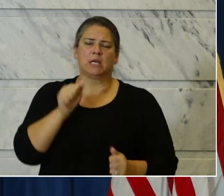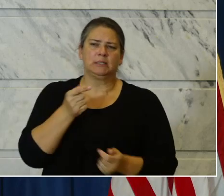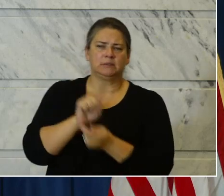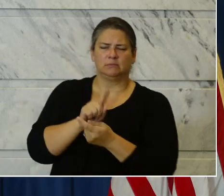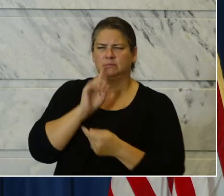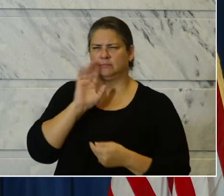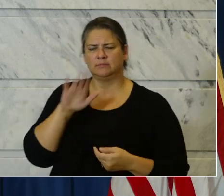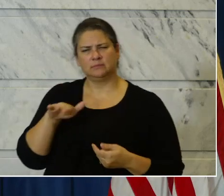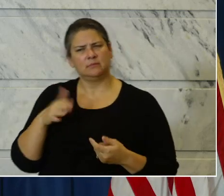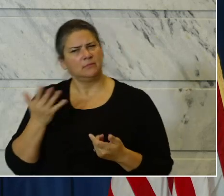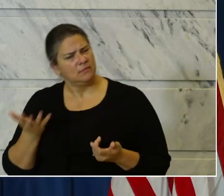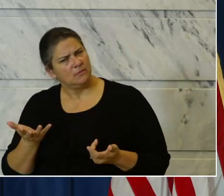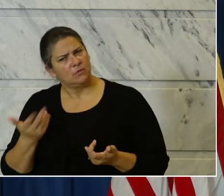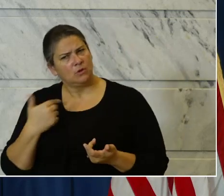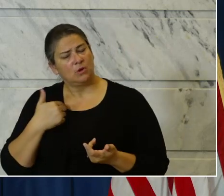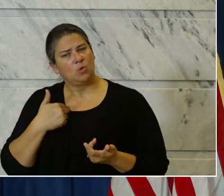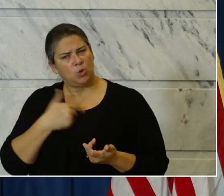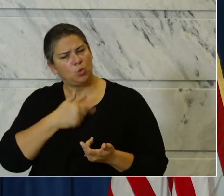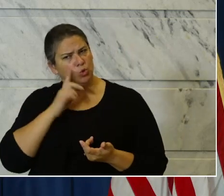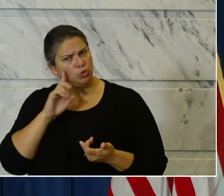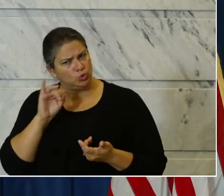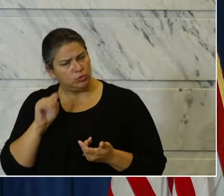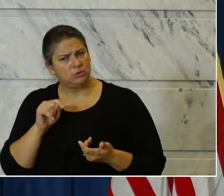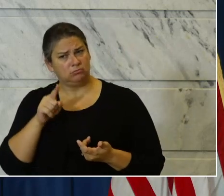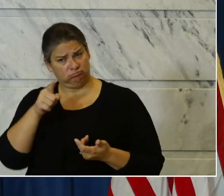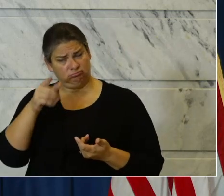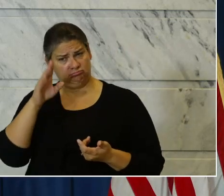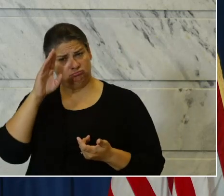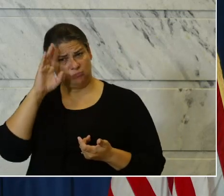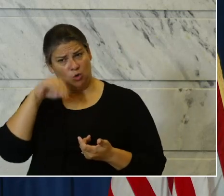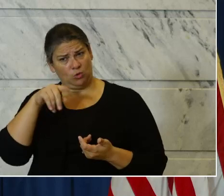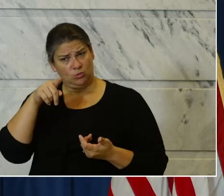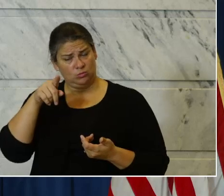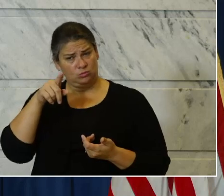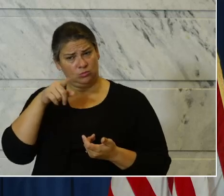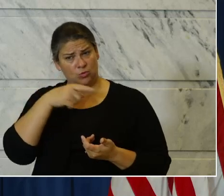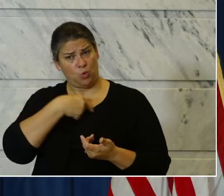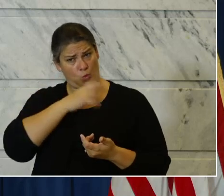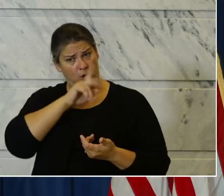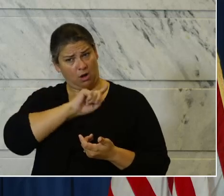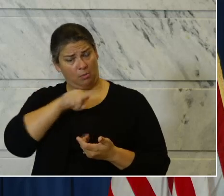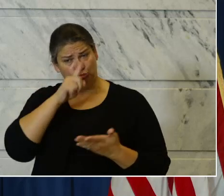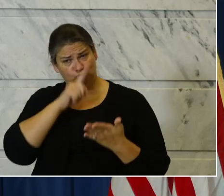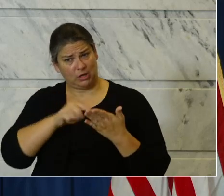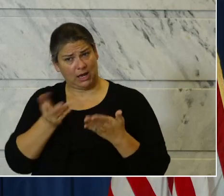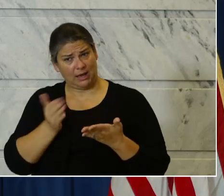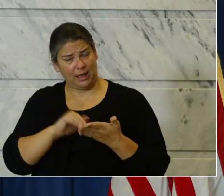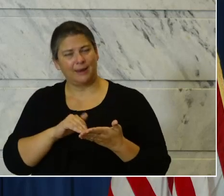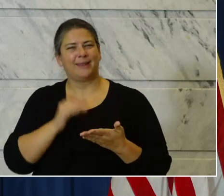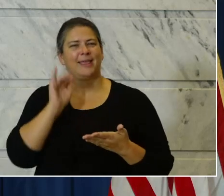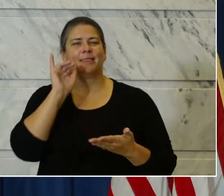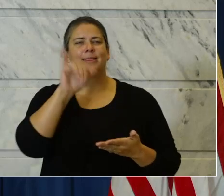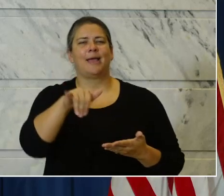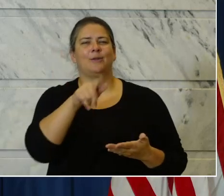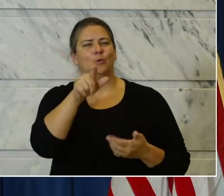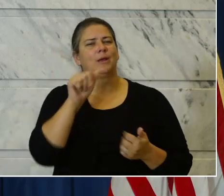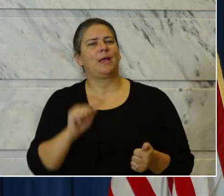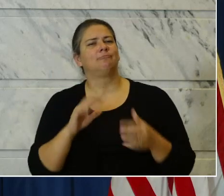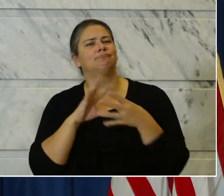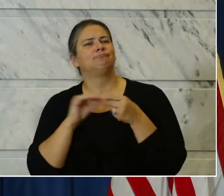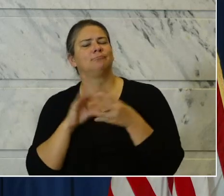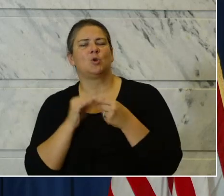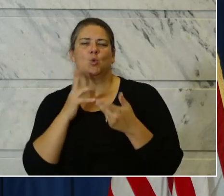you say, okay, we'll get it done, and we know that you're going to be checking back in. All that is